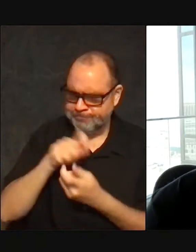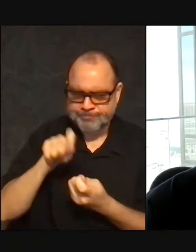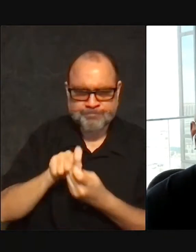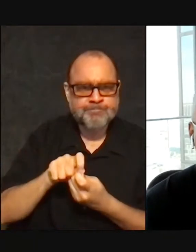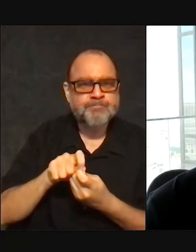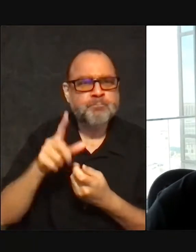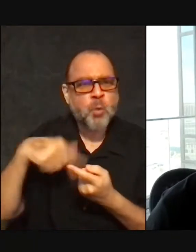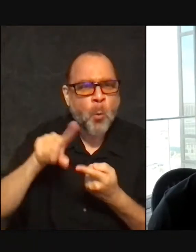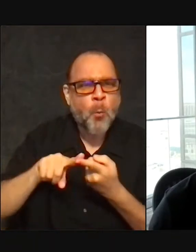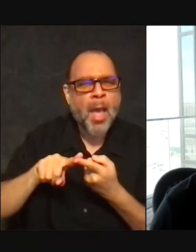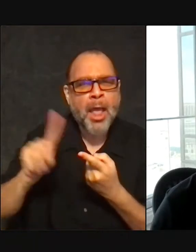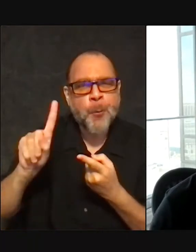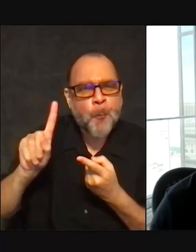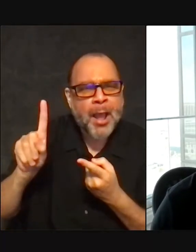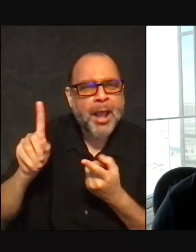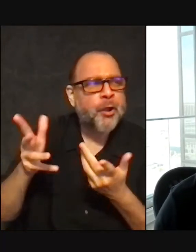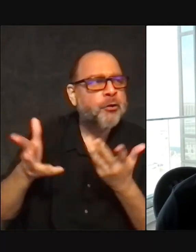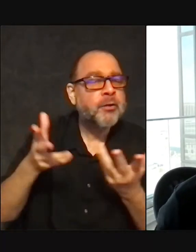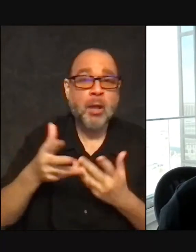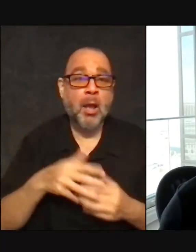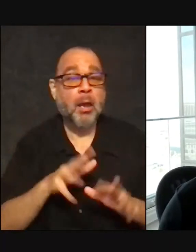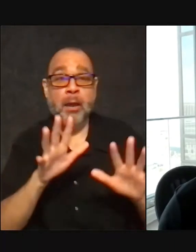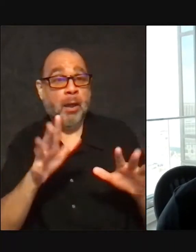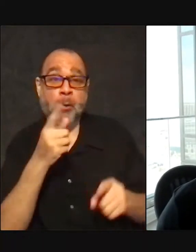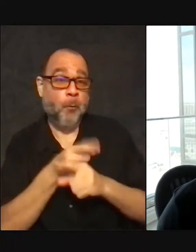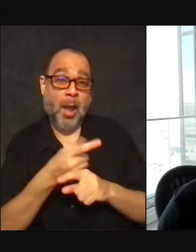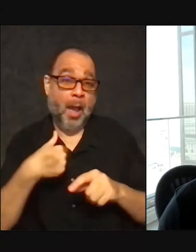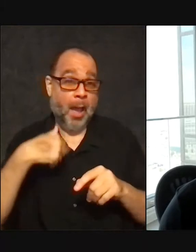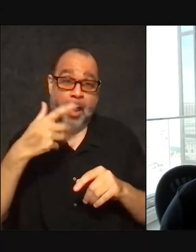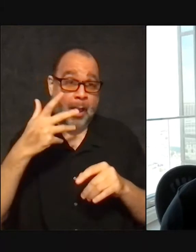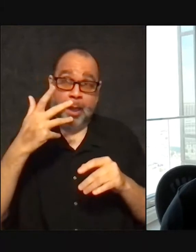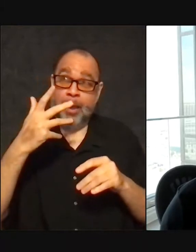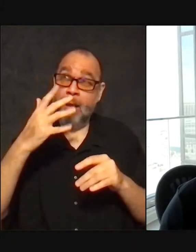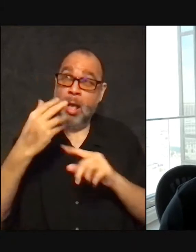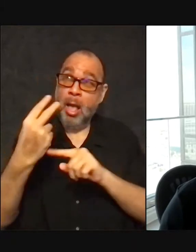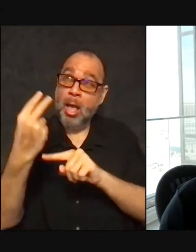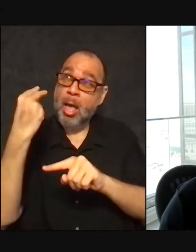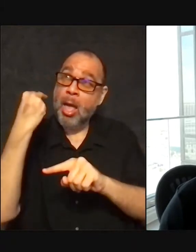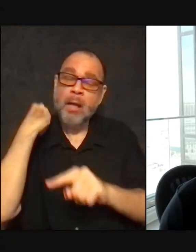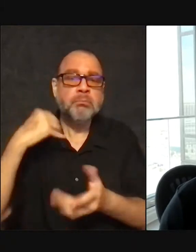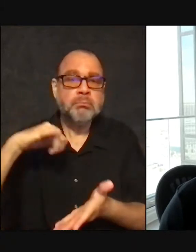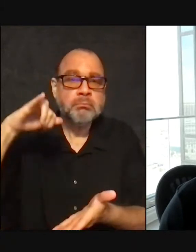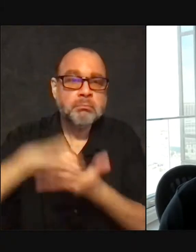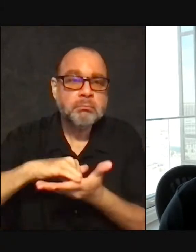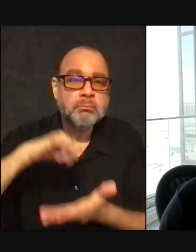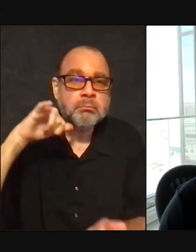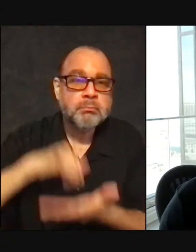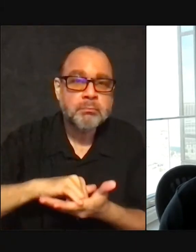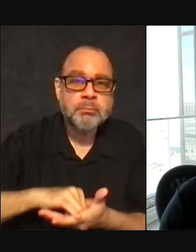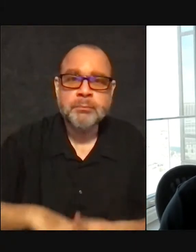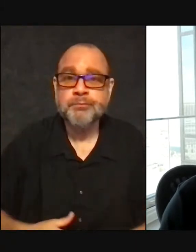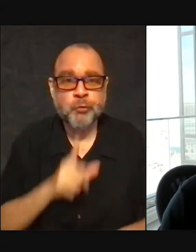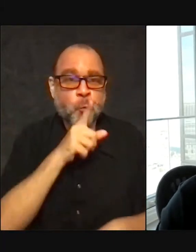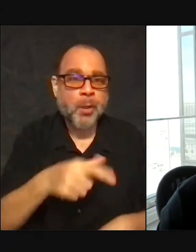Oh man, I don't even play that game anymore. I can't remember where I meet people, what city. I, I live in so many